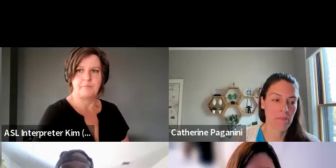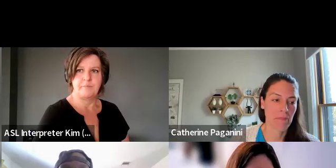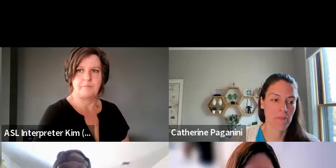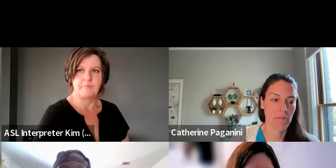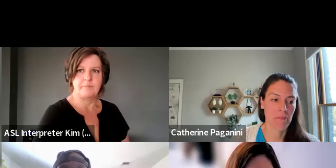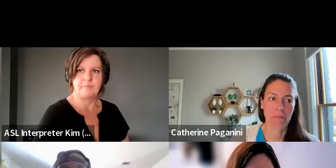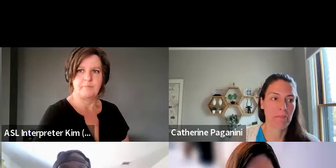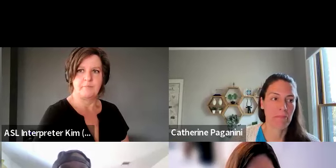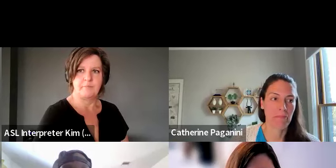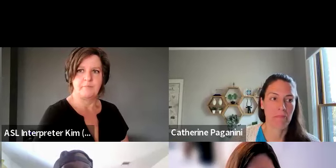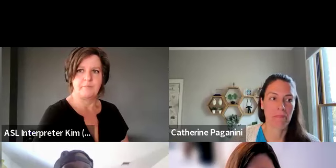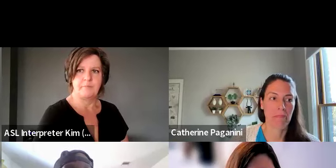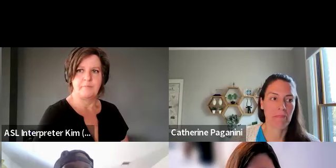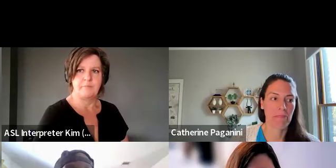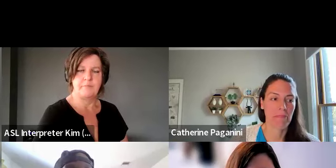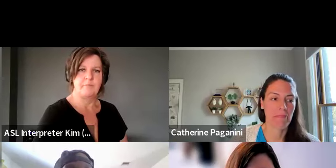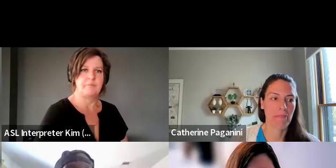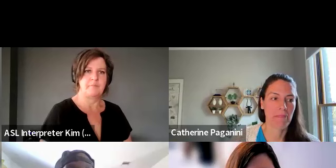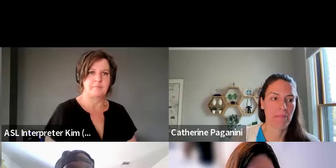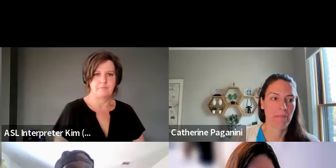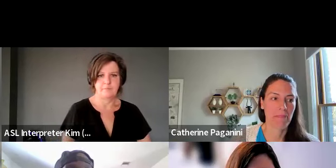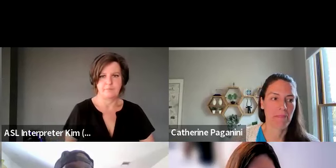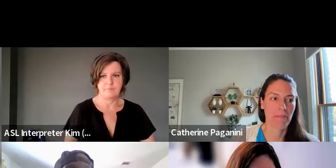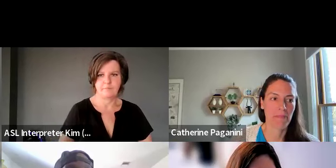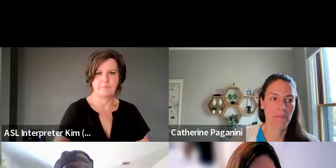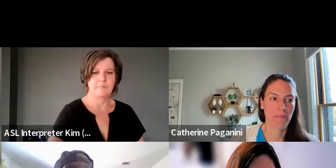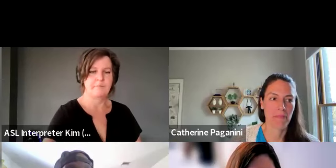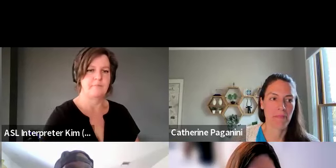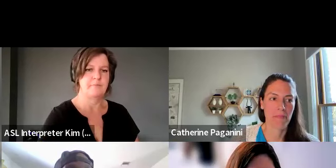that it? All right. So we've got like 4 minutes left.